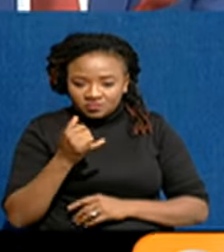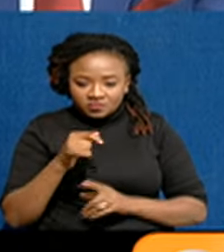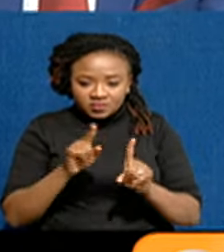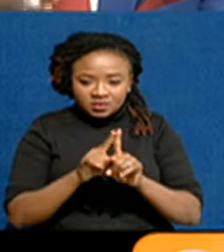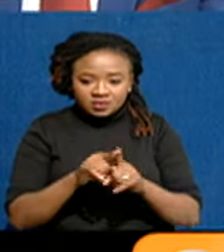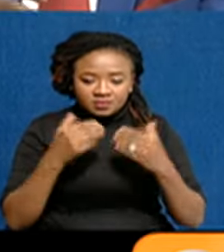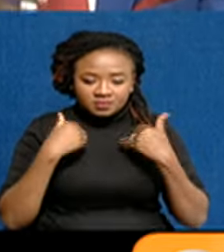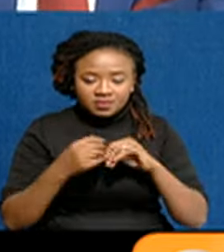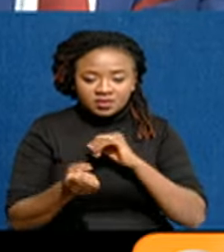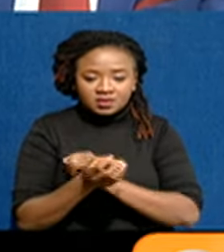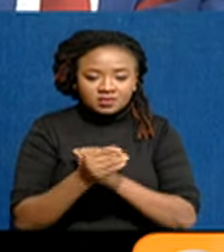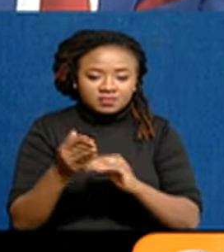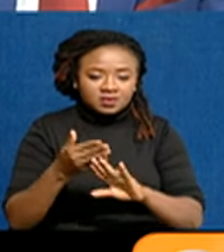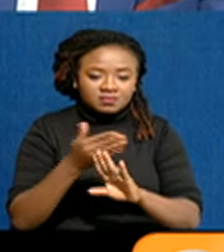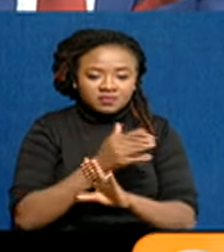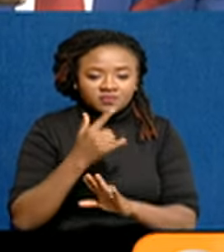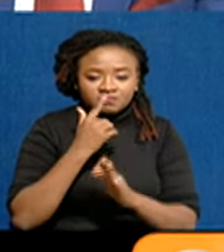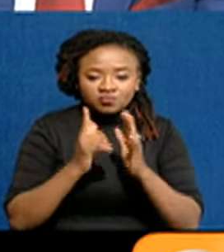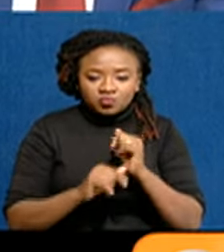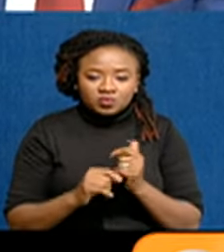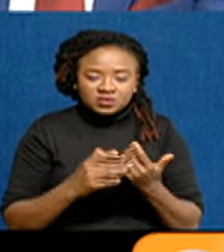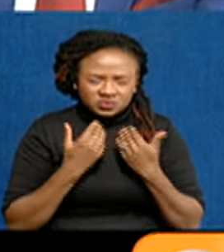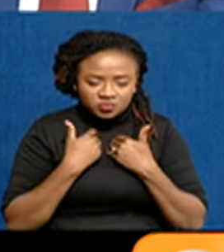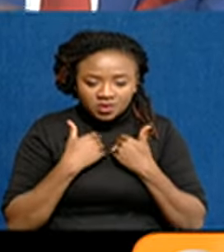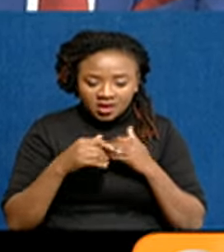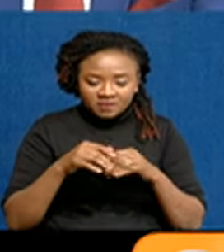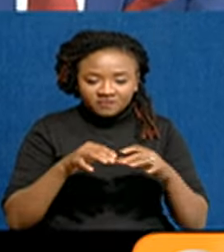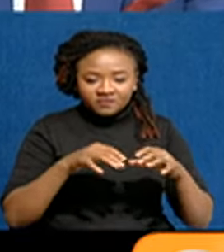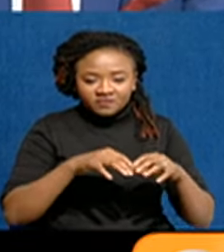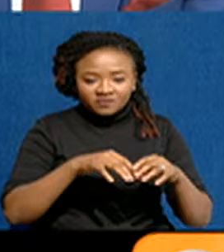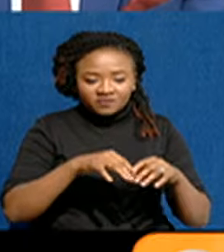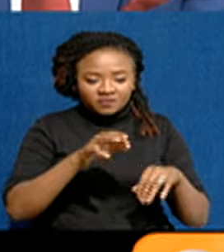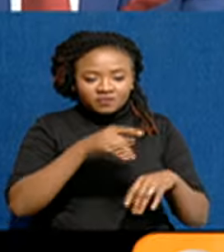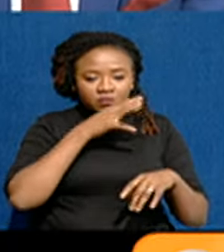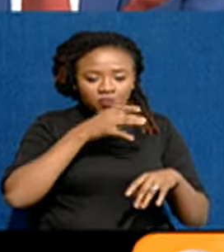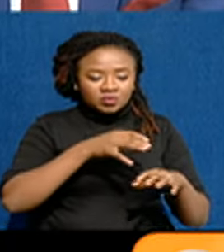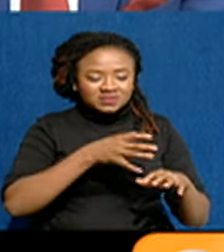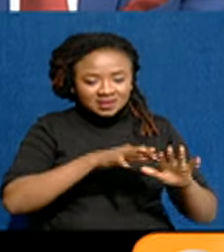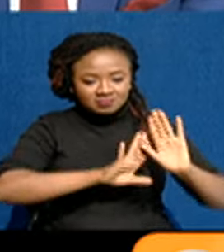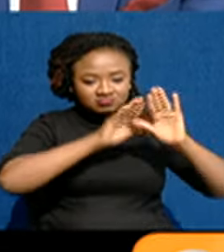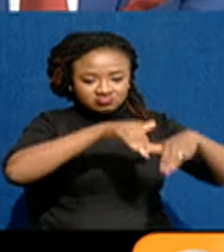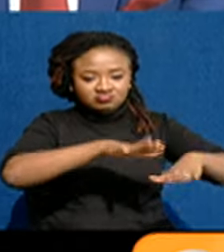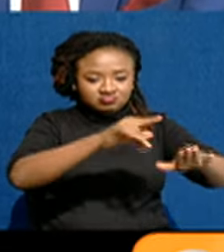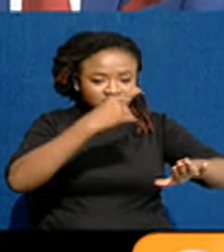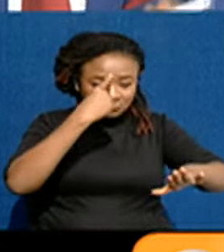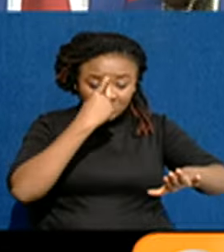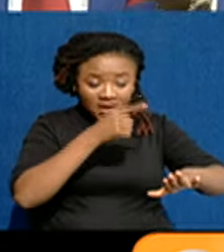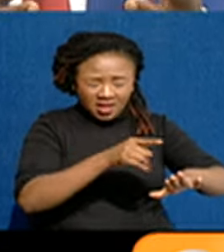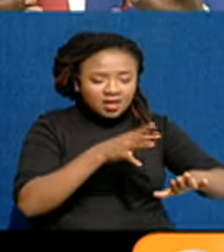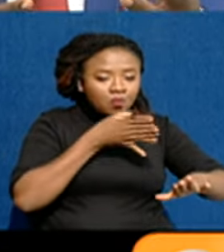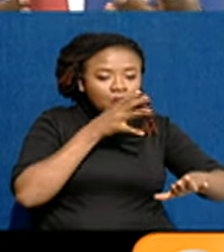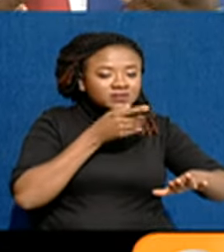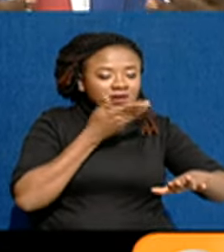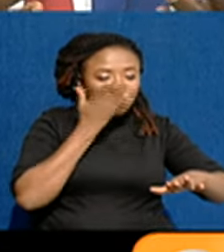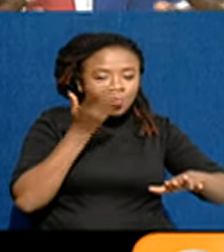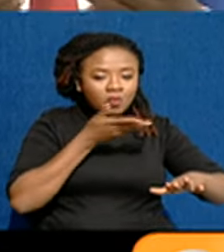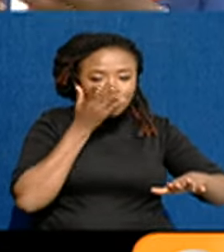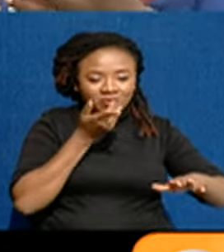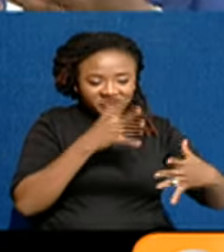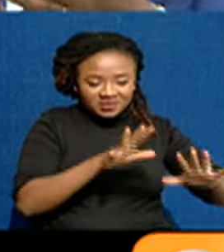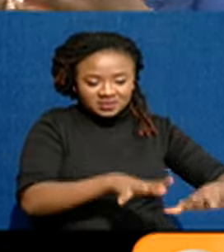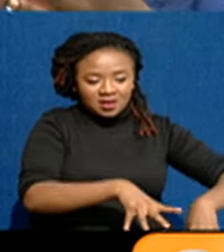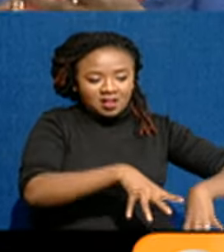that we have a gradient pushing moisture. The Indian Ocean is already warm, so evaporation takes place. So if you have